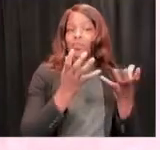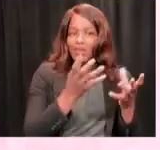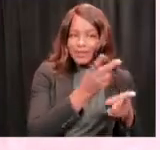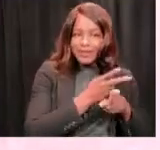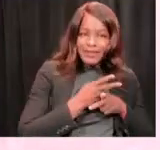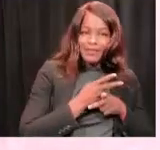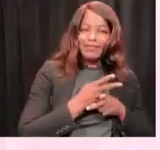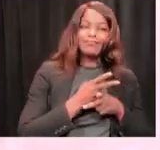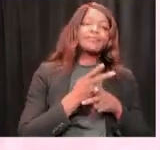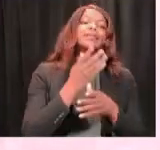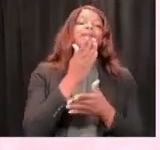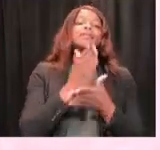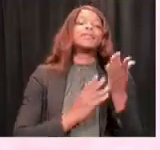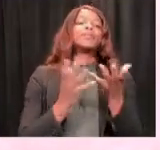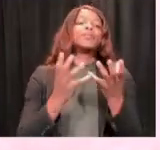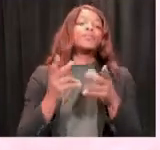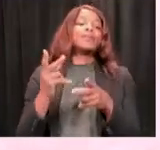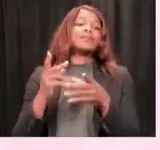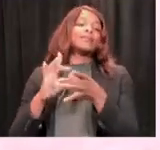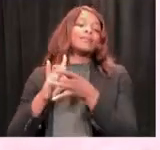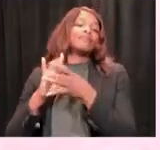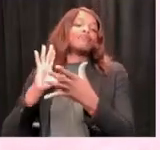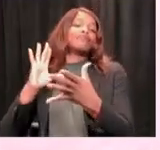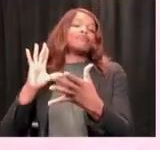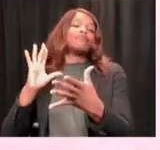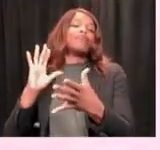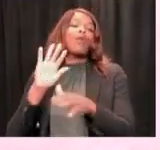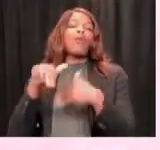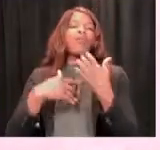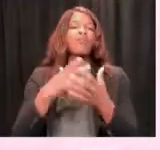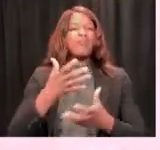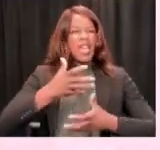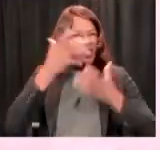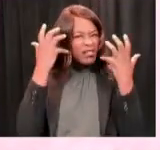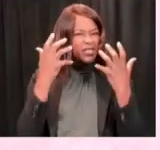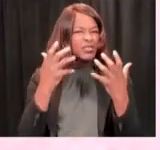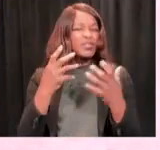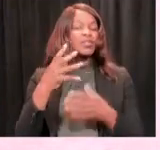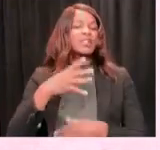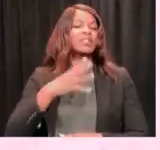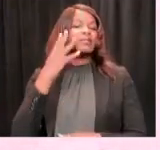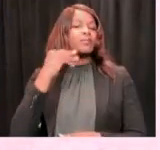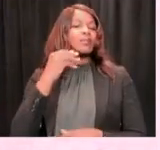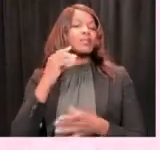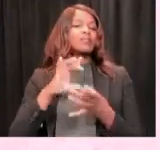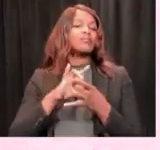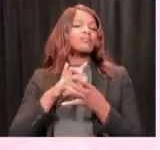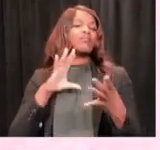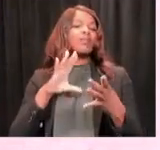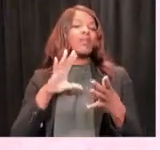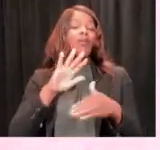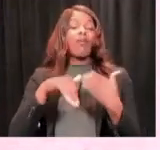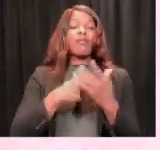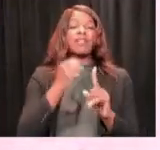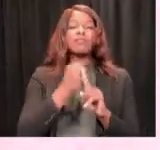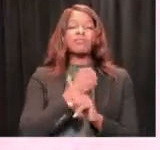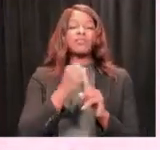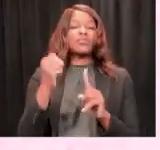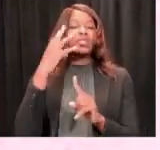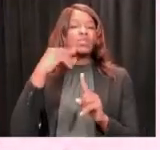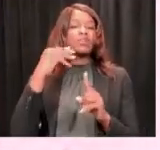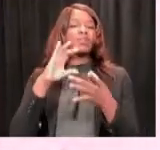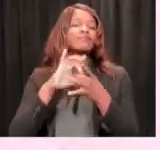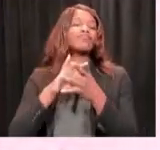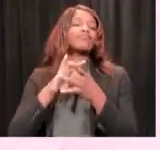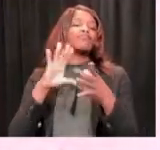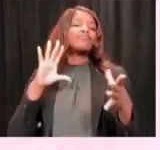you to release some stuff right now. I want you to release the anger that you saw. I want you to release the abuse that you saw. I want you to